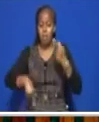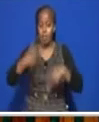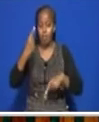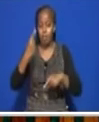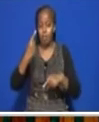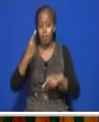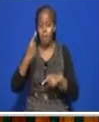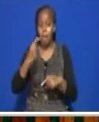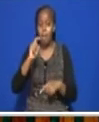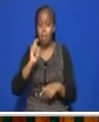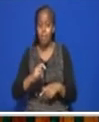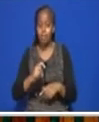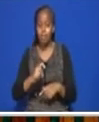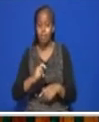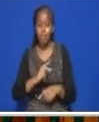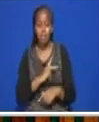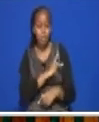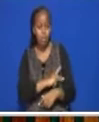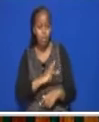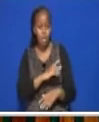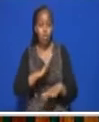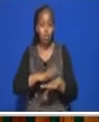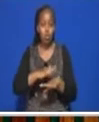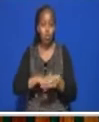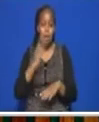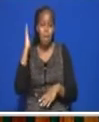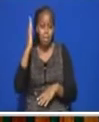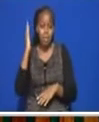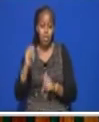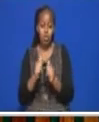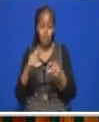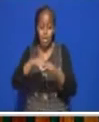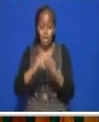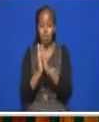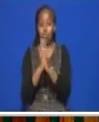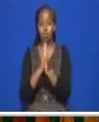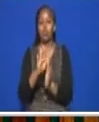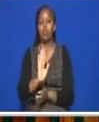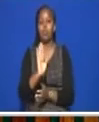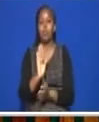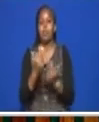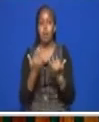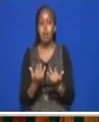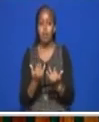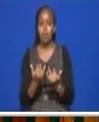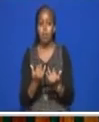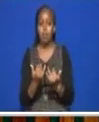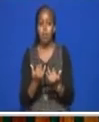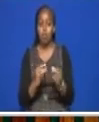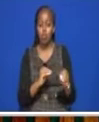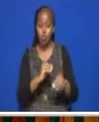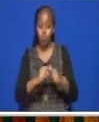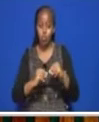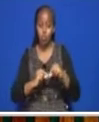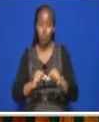virtues. It is virtues that should be preached in your essay. So that takes us to